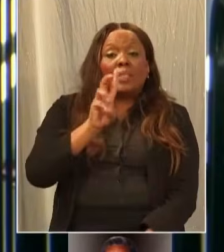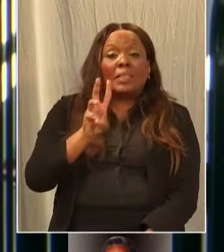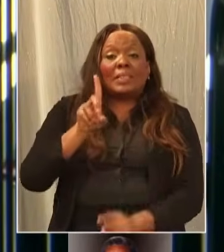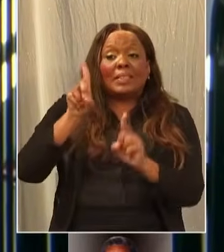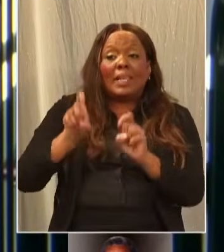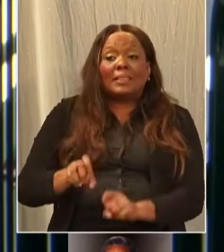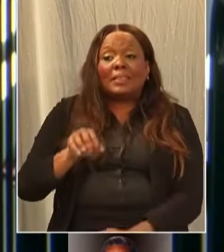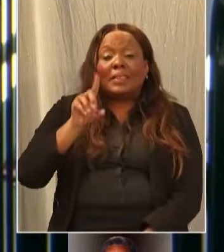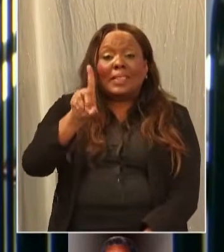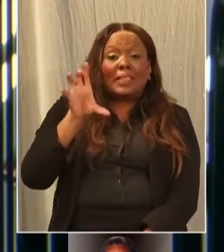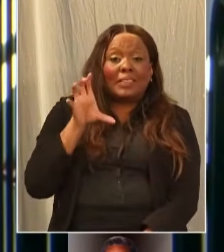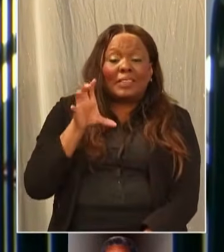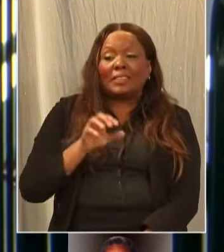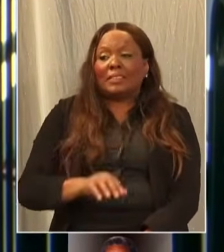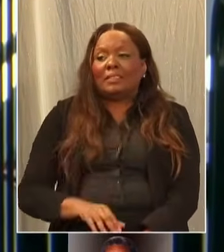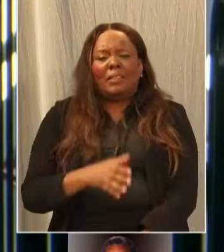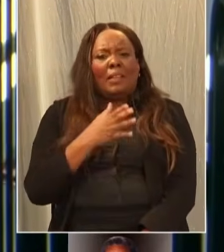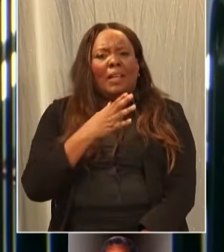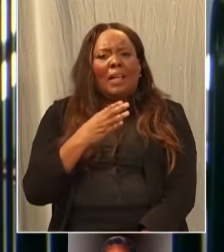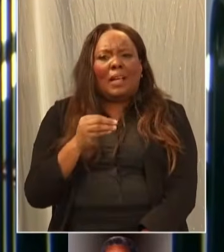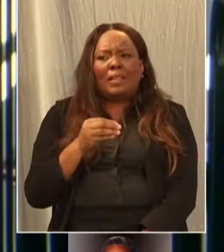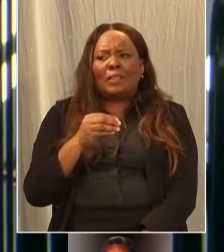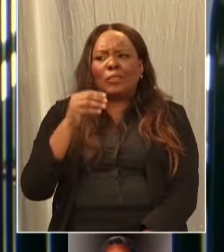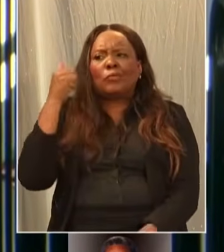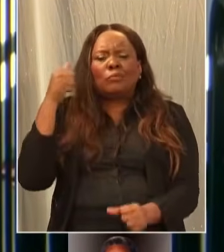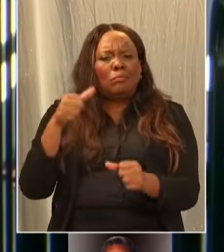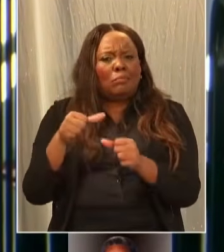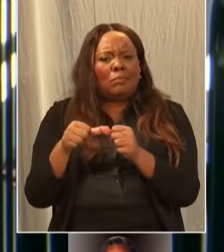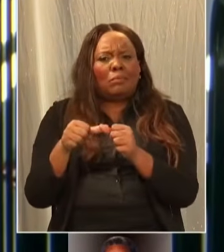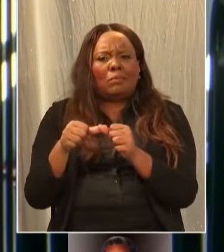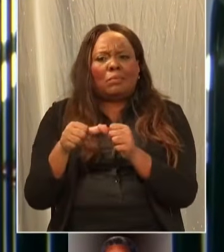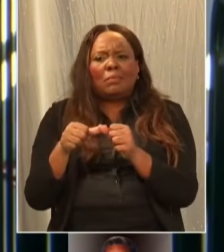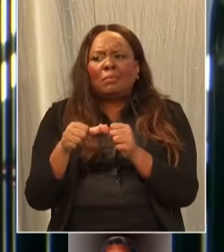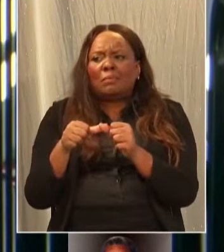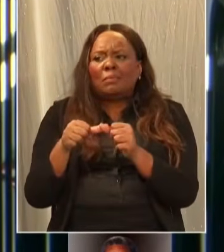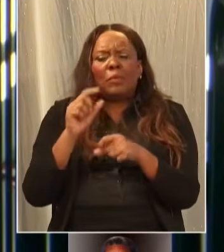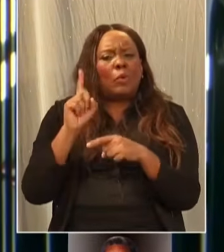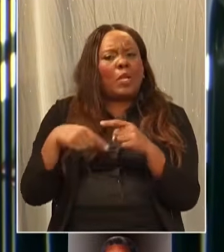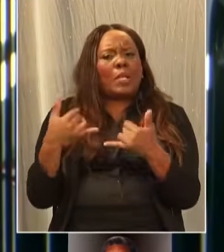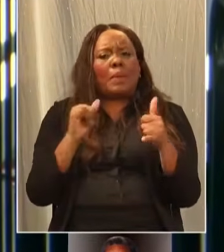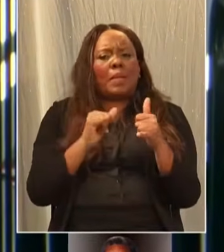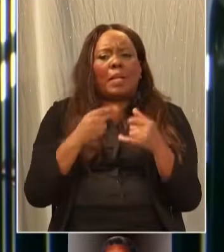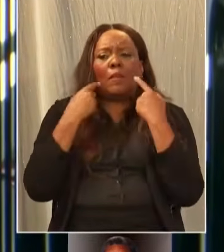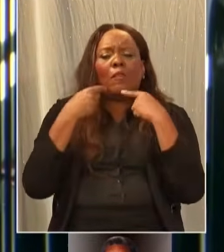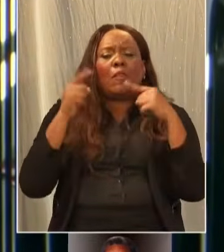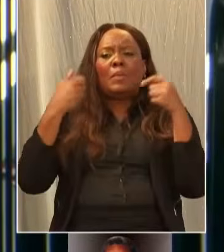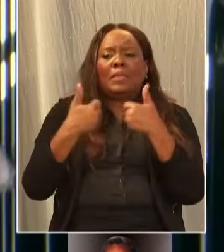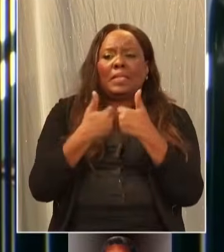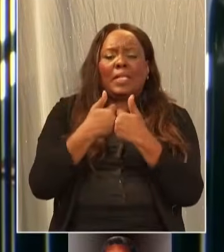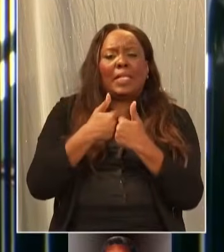centuries, including the unforgettable 365 not out against Pakistan in